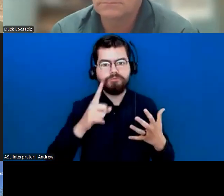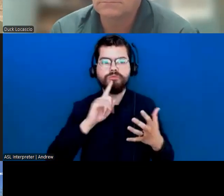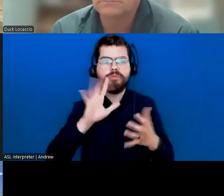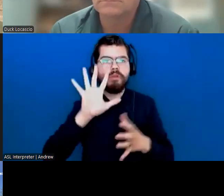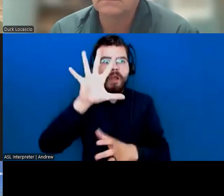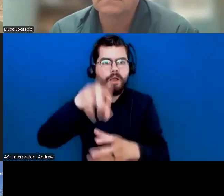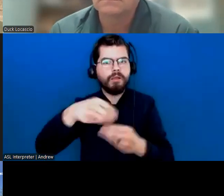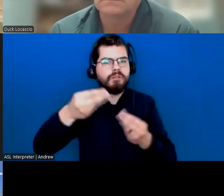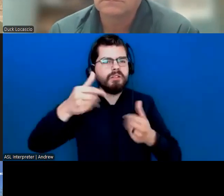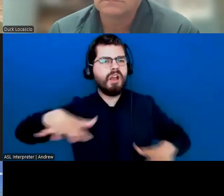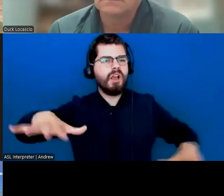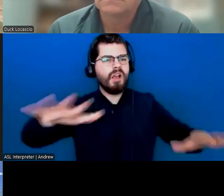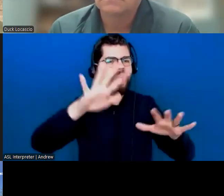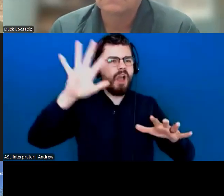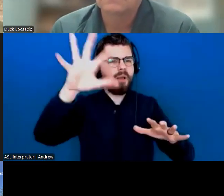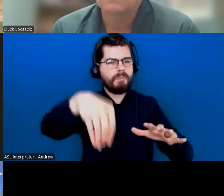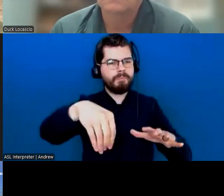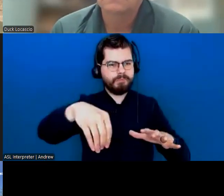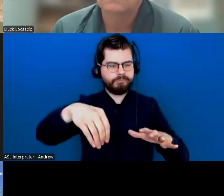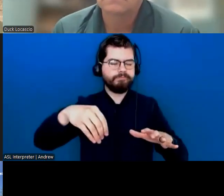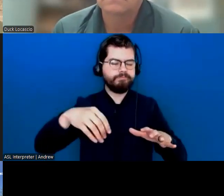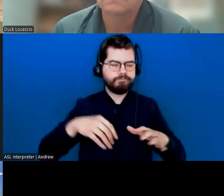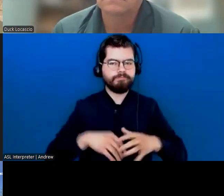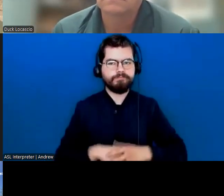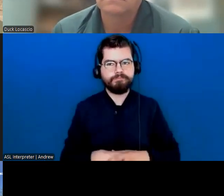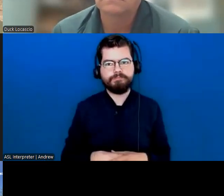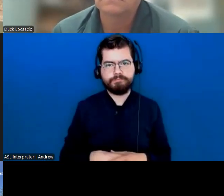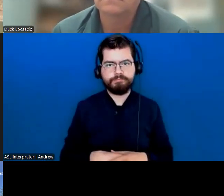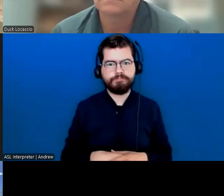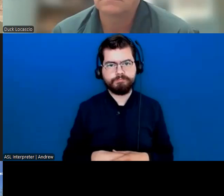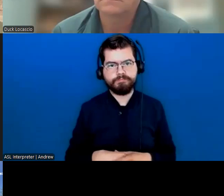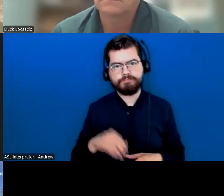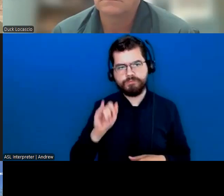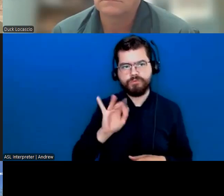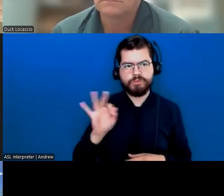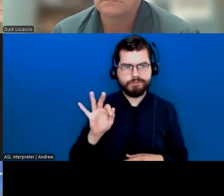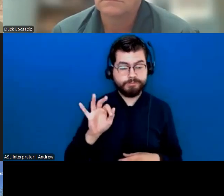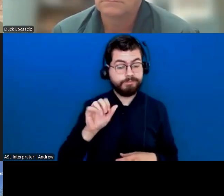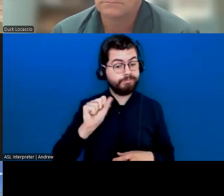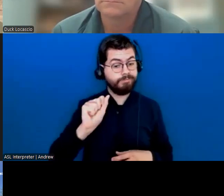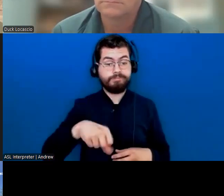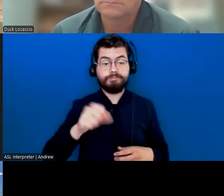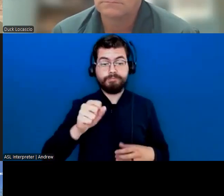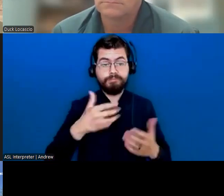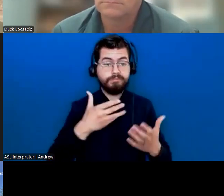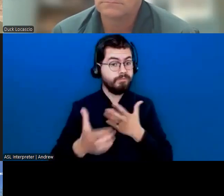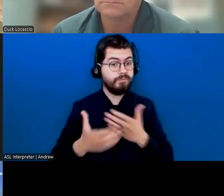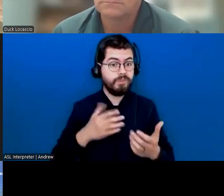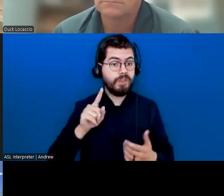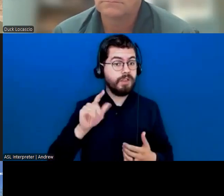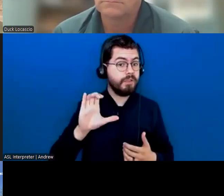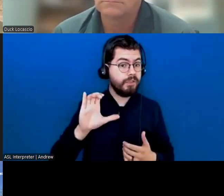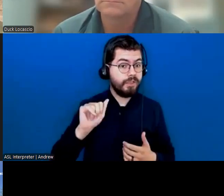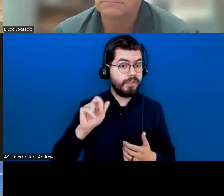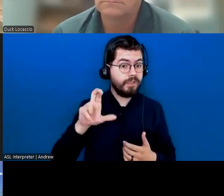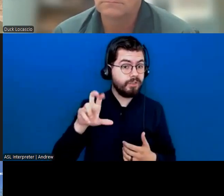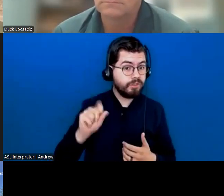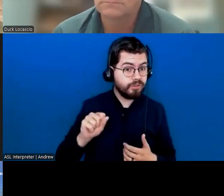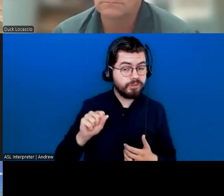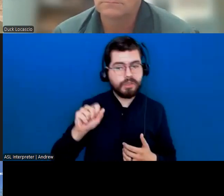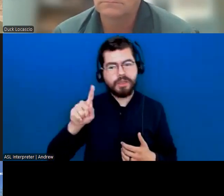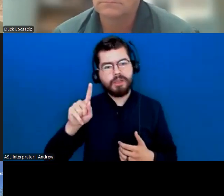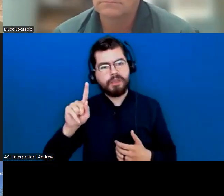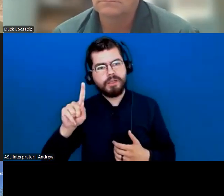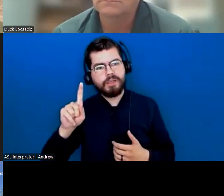Yeah, I agree with the landowners I work with, with 100 acres or even 150 acres,